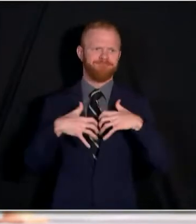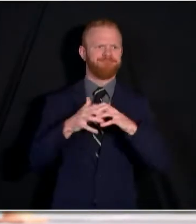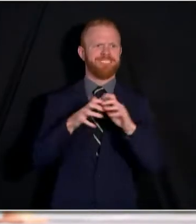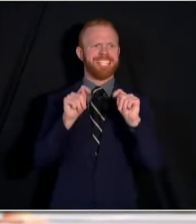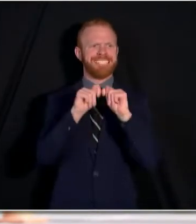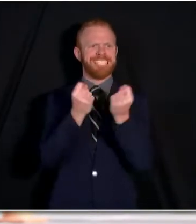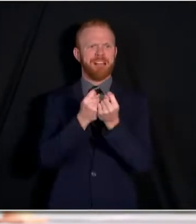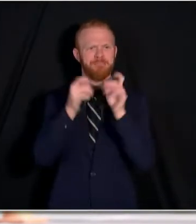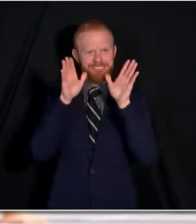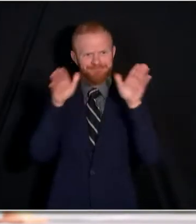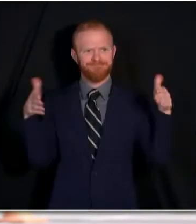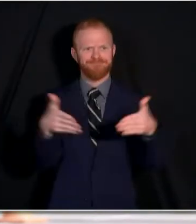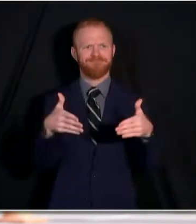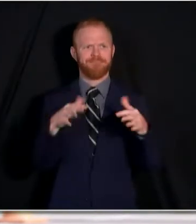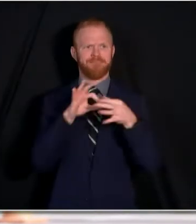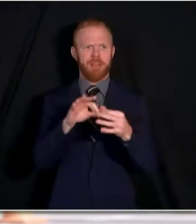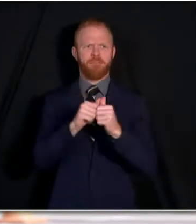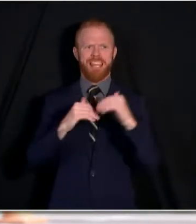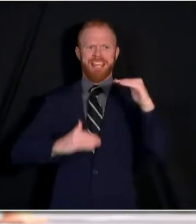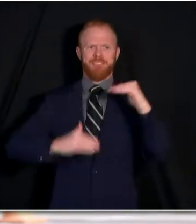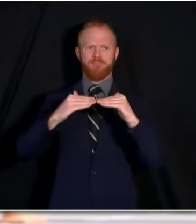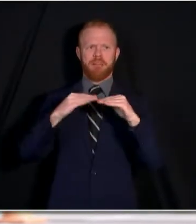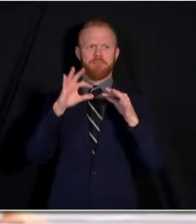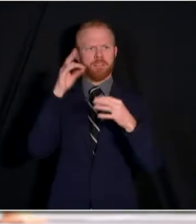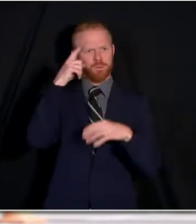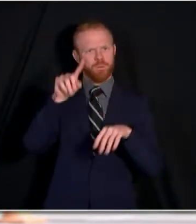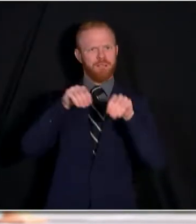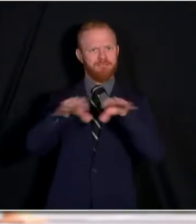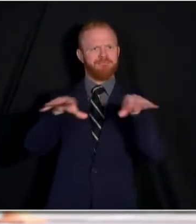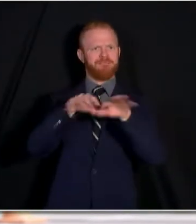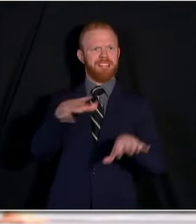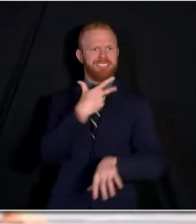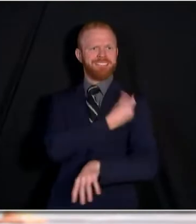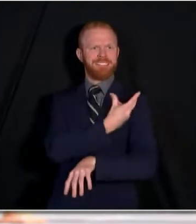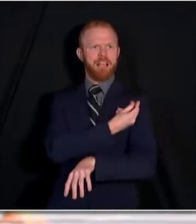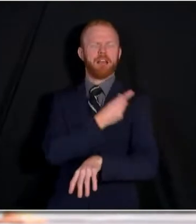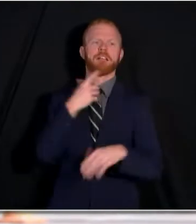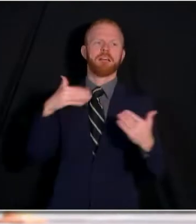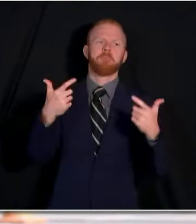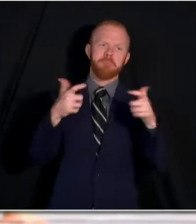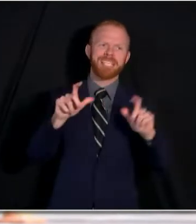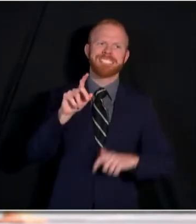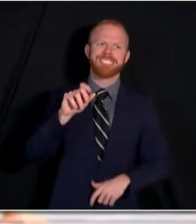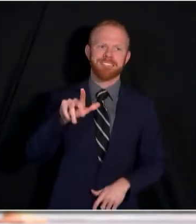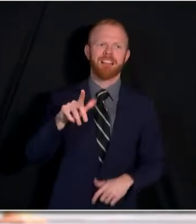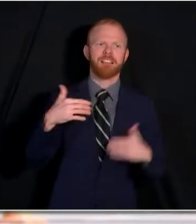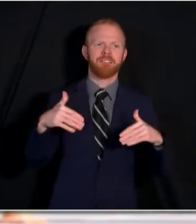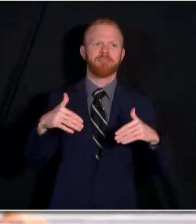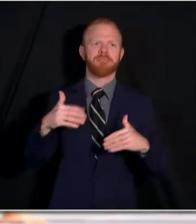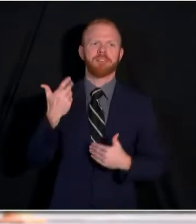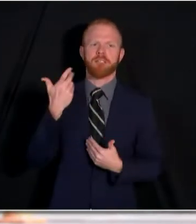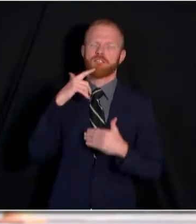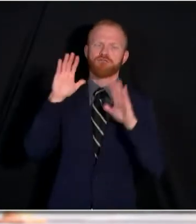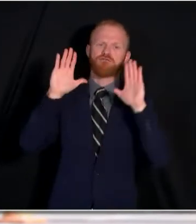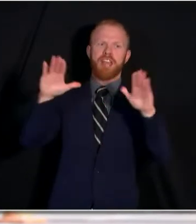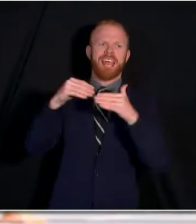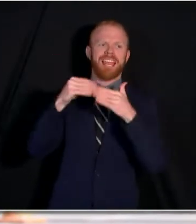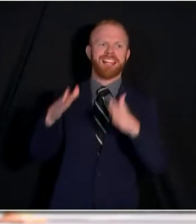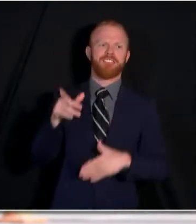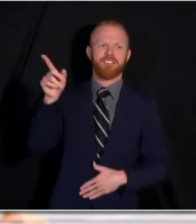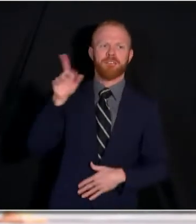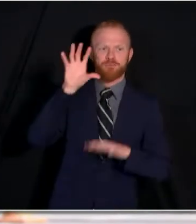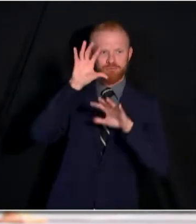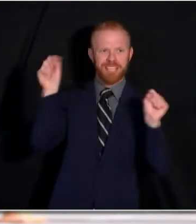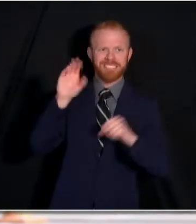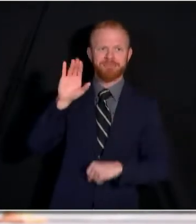it comes to the distribution of vaccines. That is a big deal. So we have a great leader who's going to help us make sure that we can